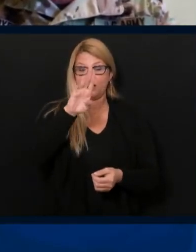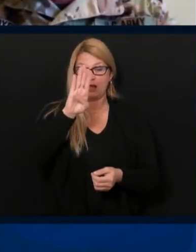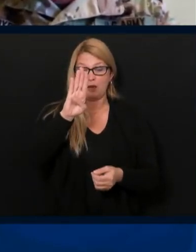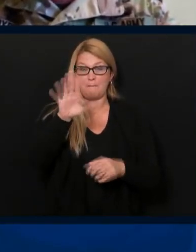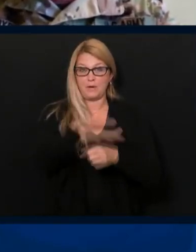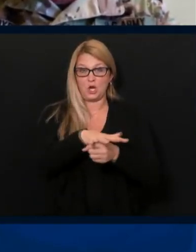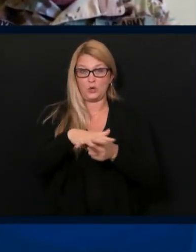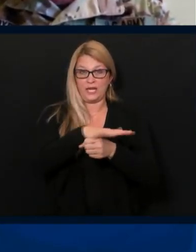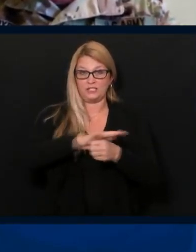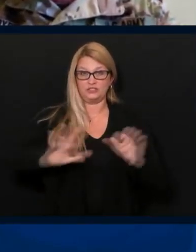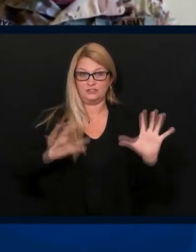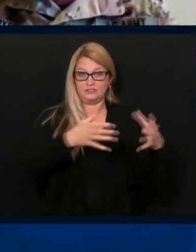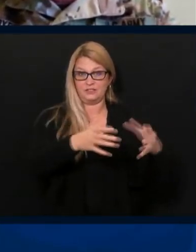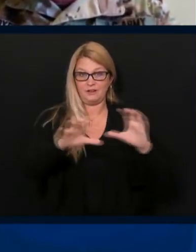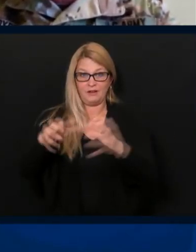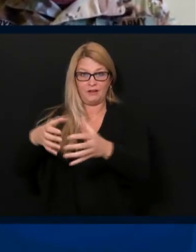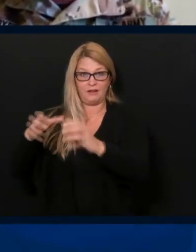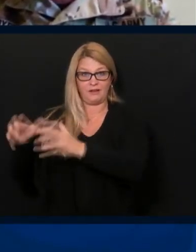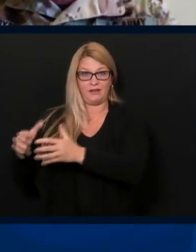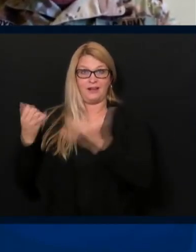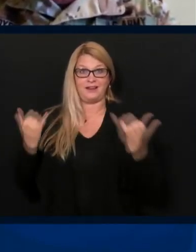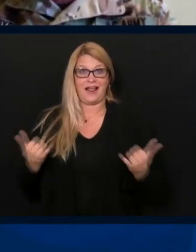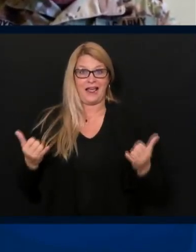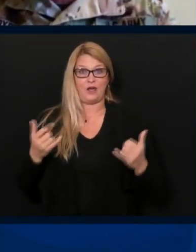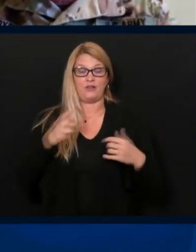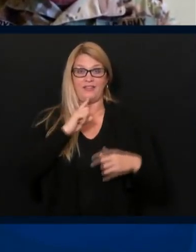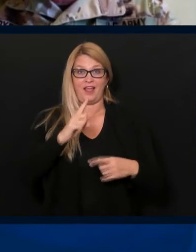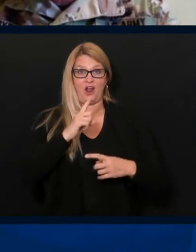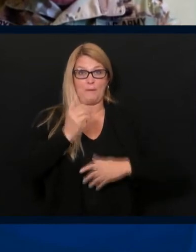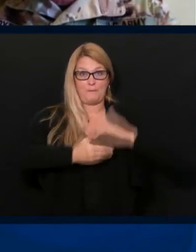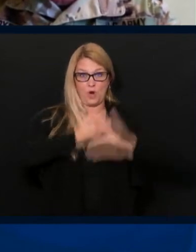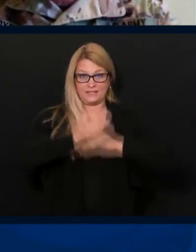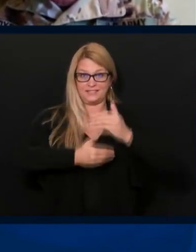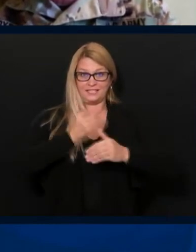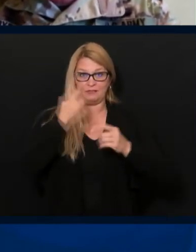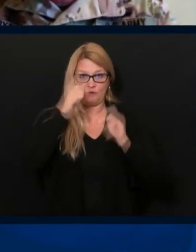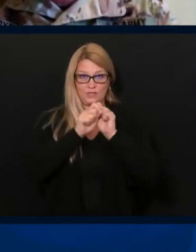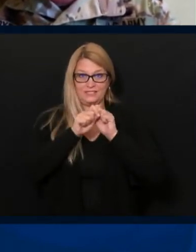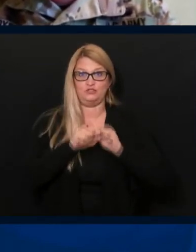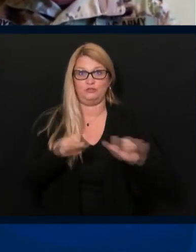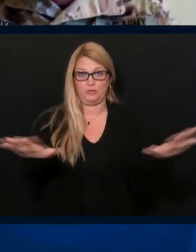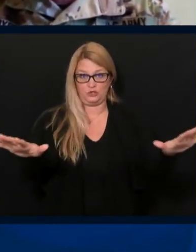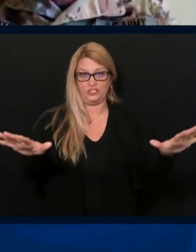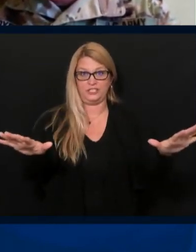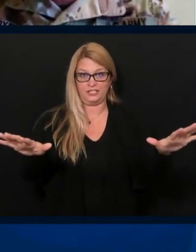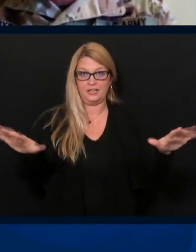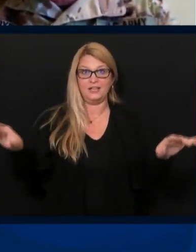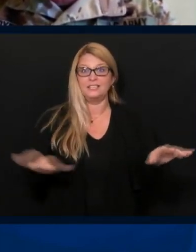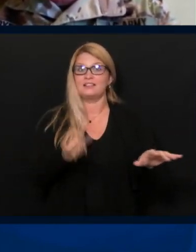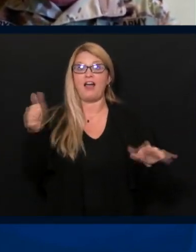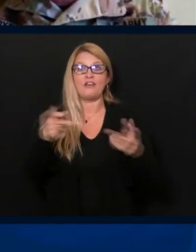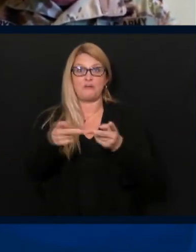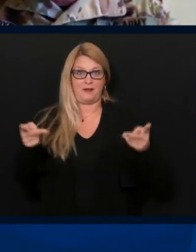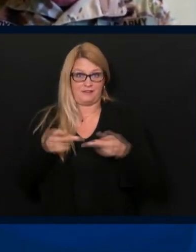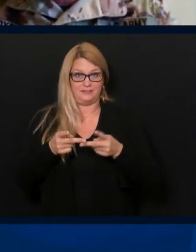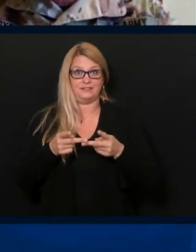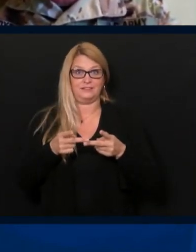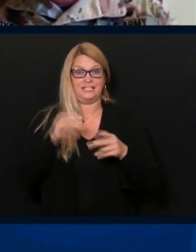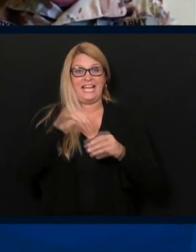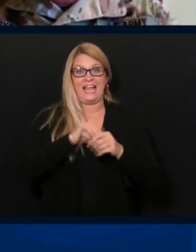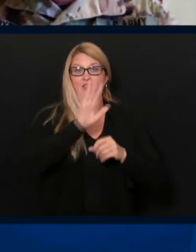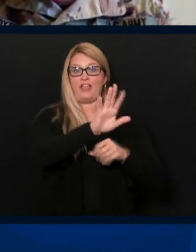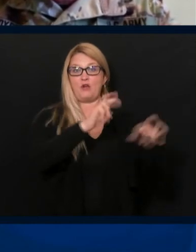fact, processing vaccines for distribution to other sites within their regions